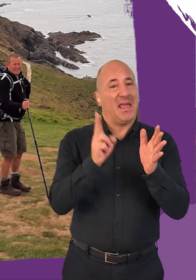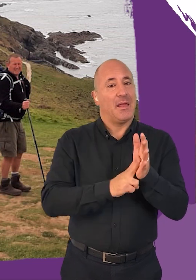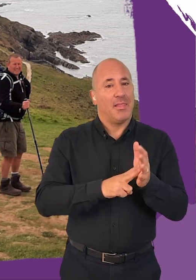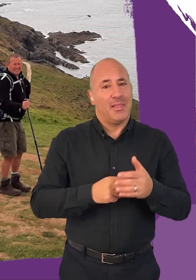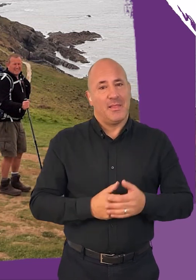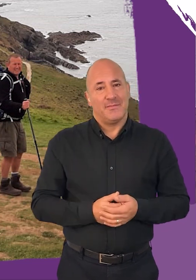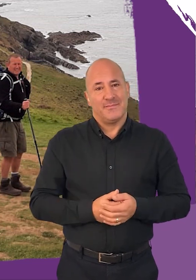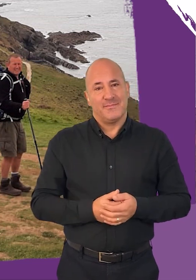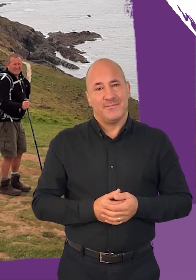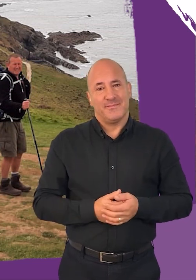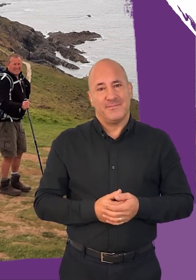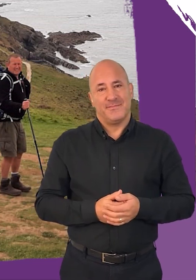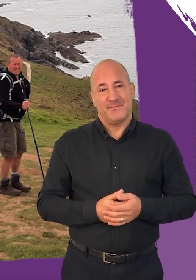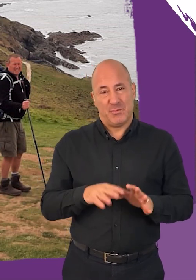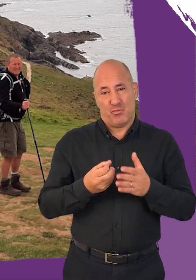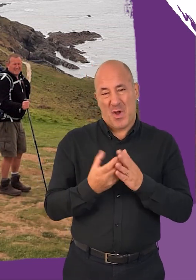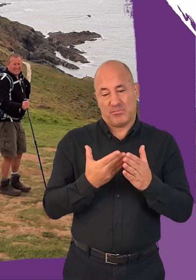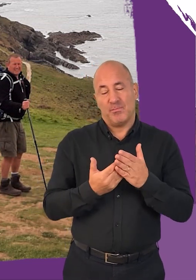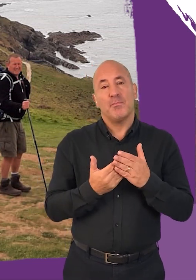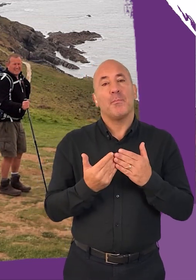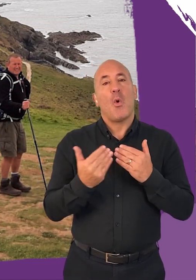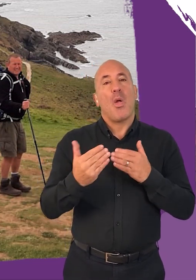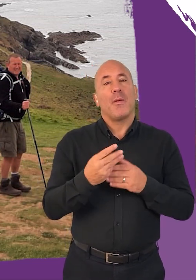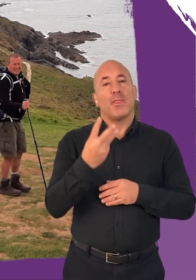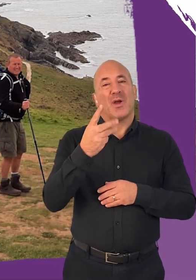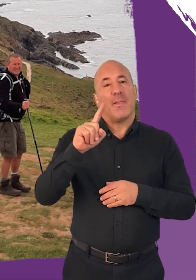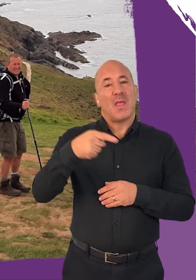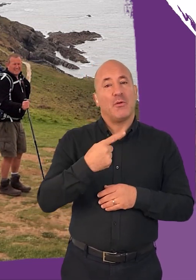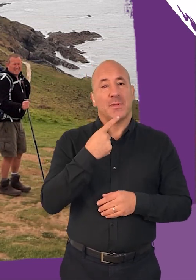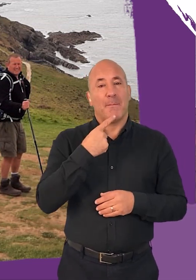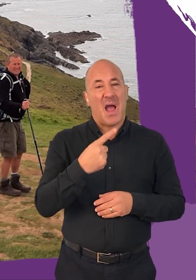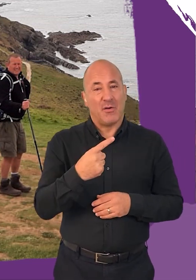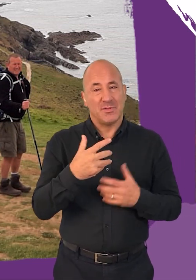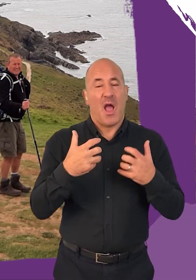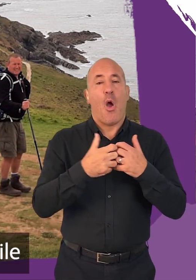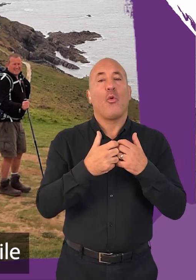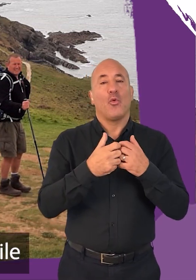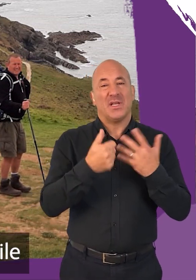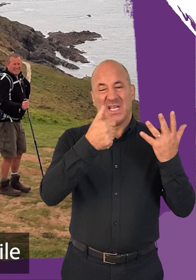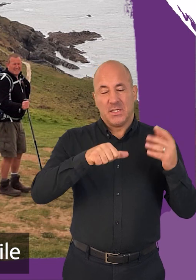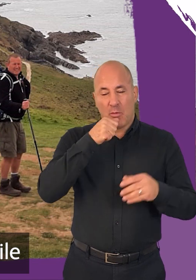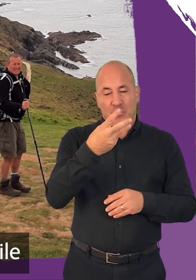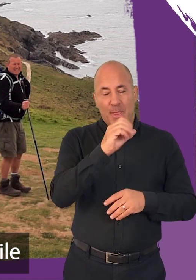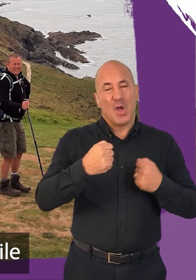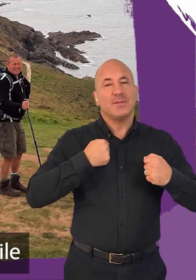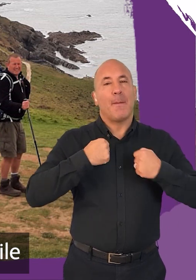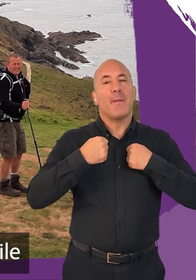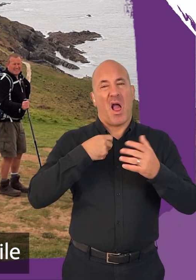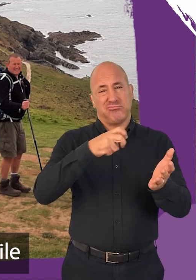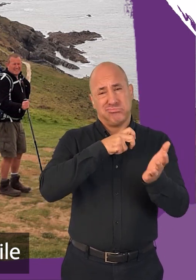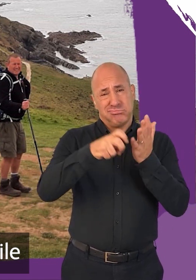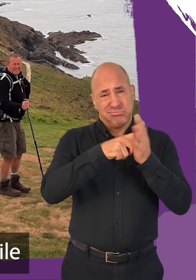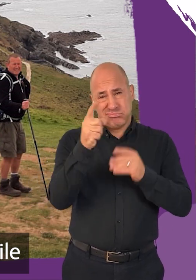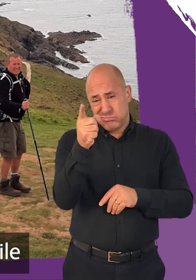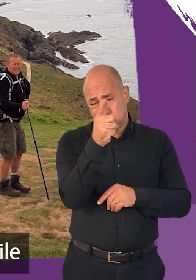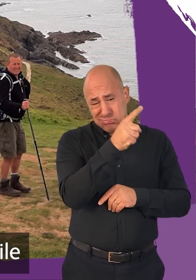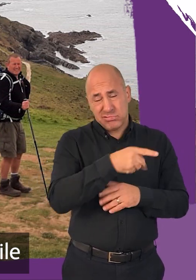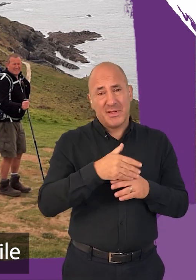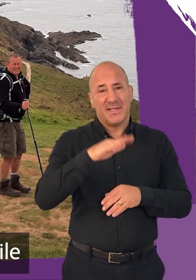Ian Lewis. Ian Lewis raised over £3,000 for Sense by walking the